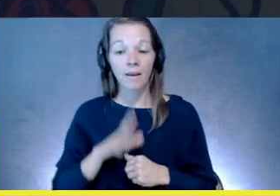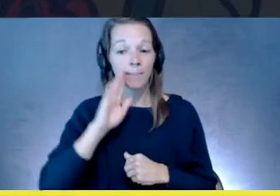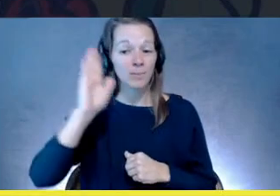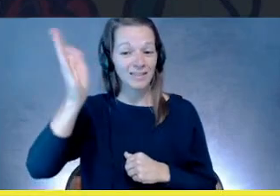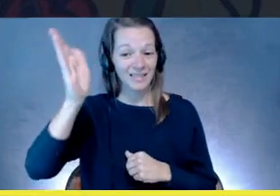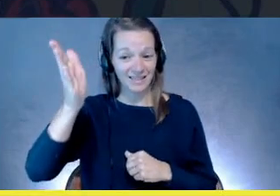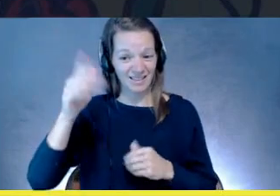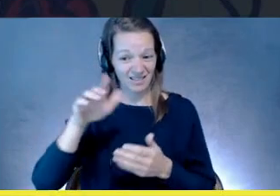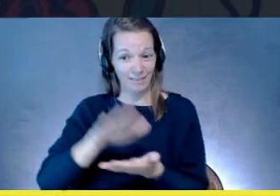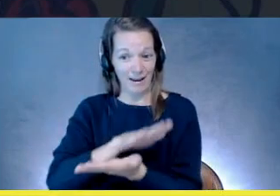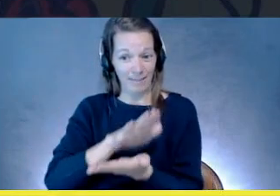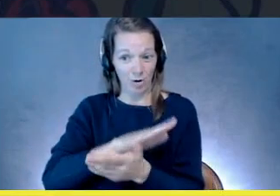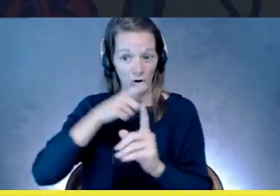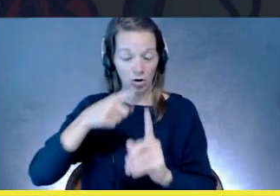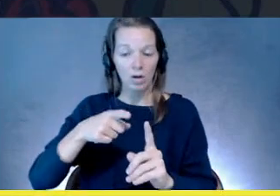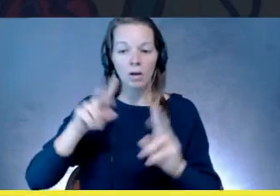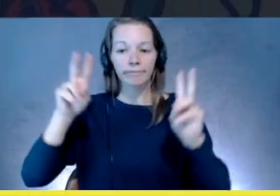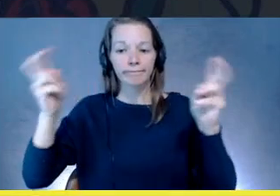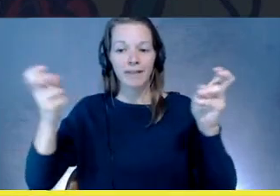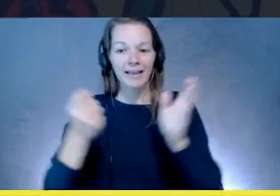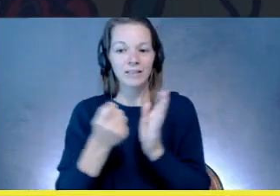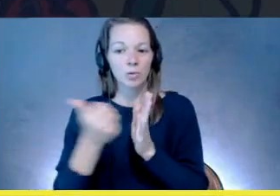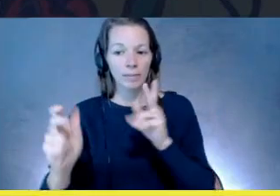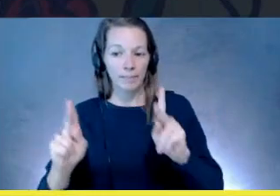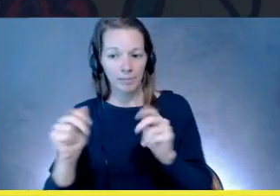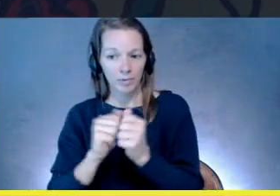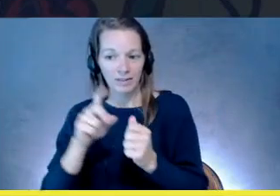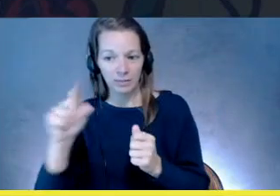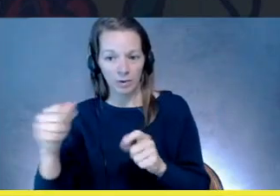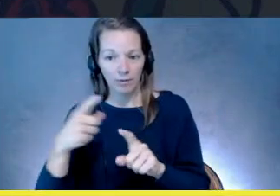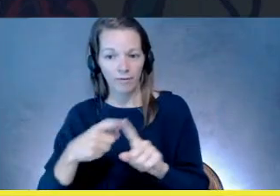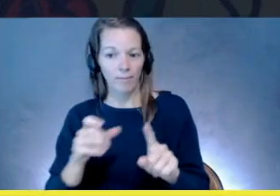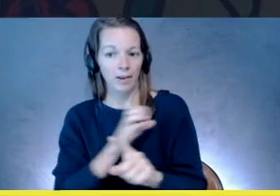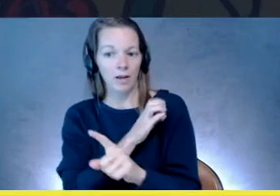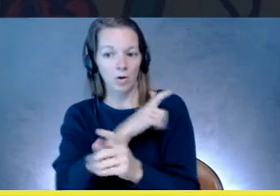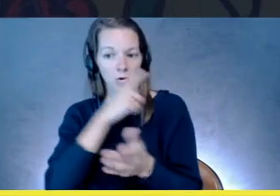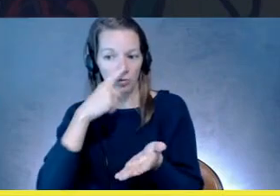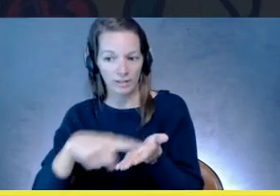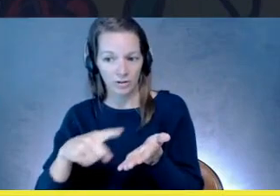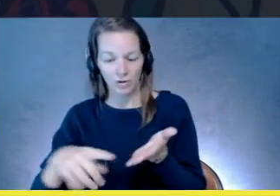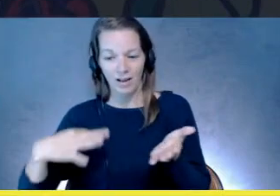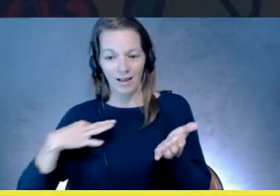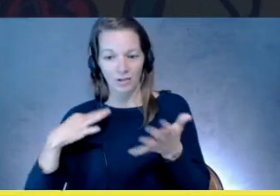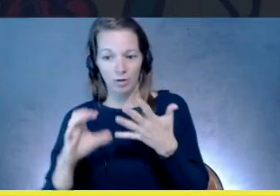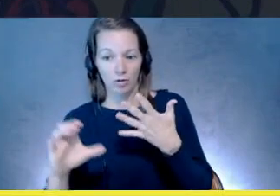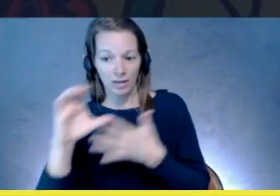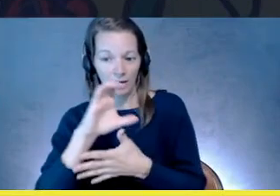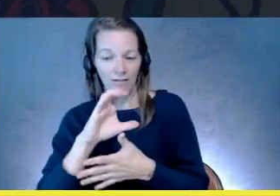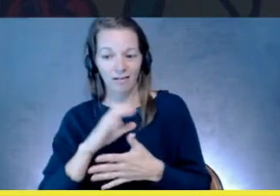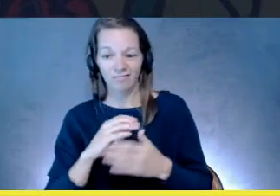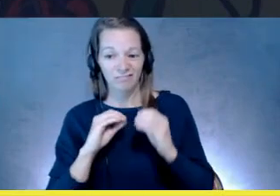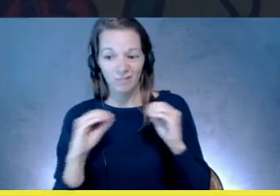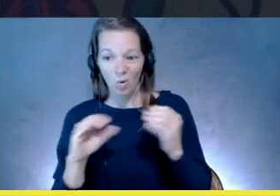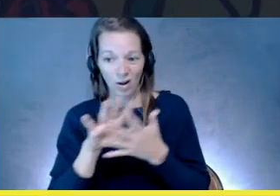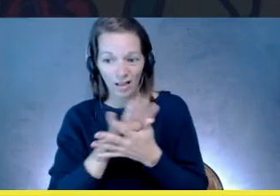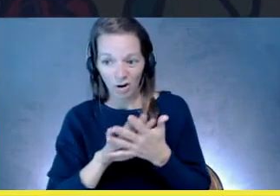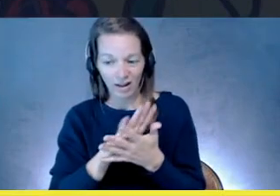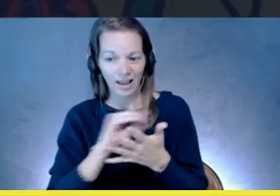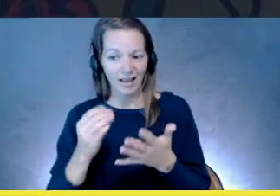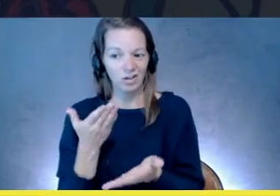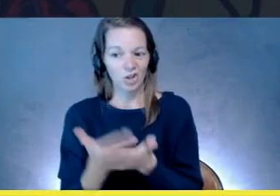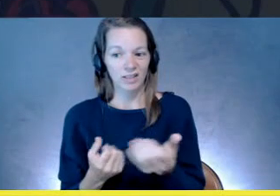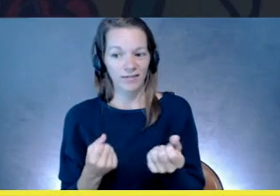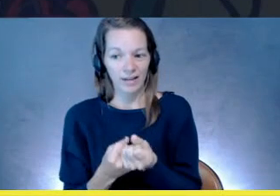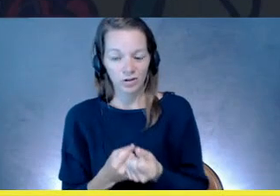paper, Excluding People with Disabilities from Clinical Research, Eligibility Criteria, Lack Clarity, and Justification. Next slide,